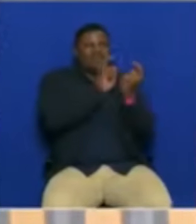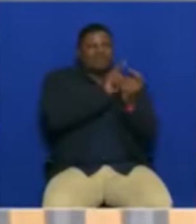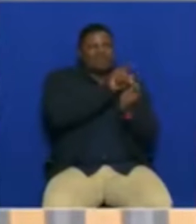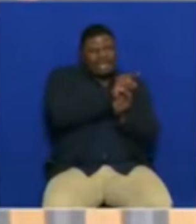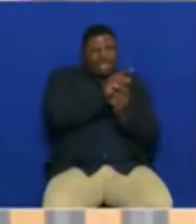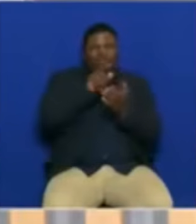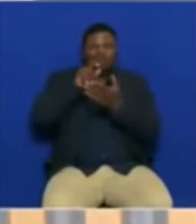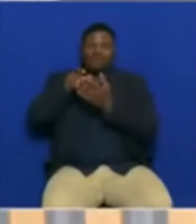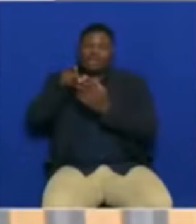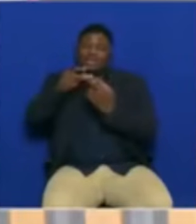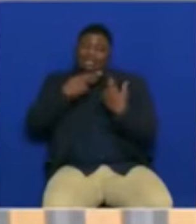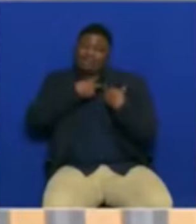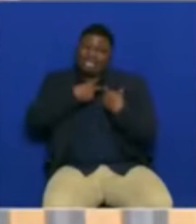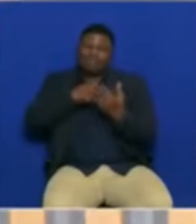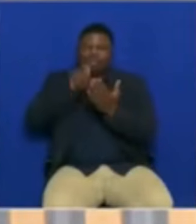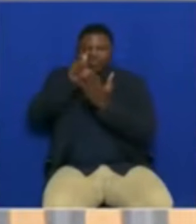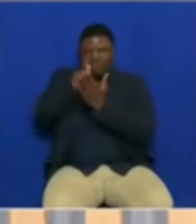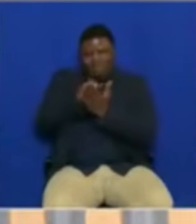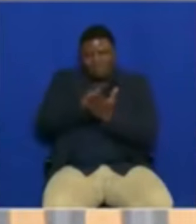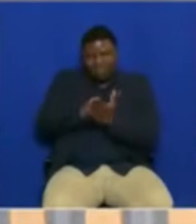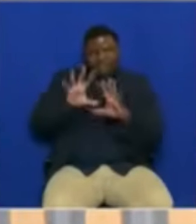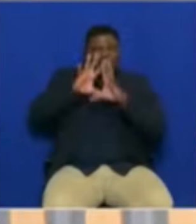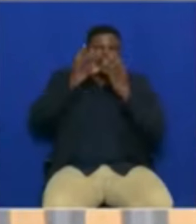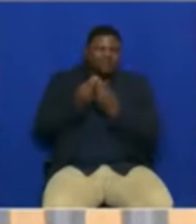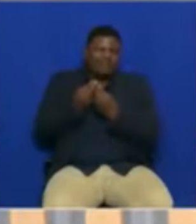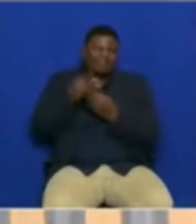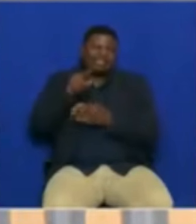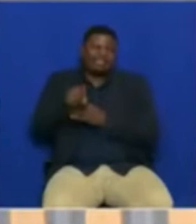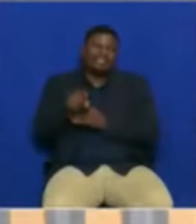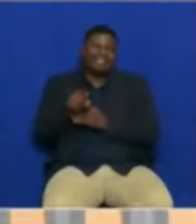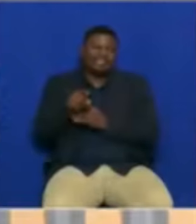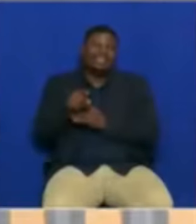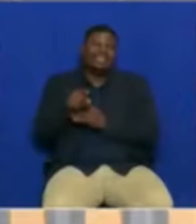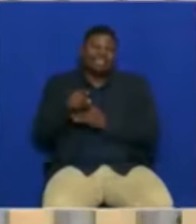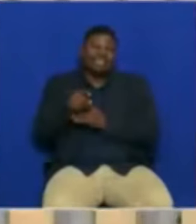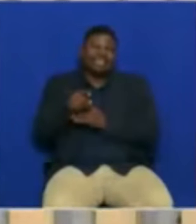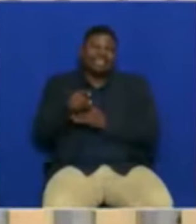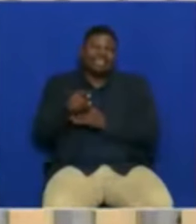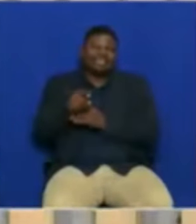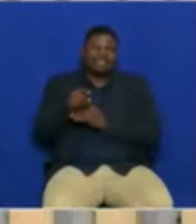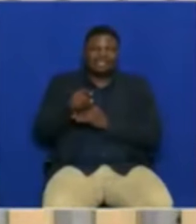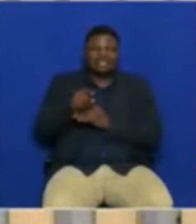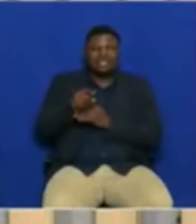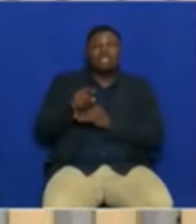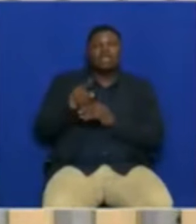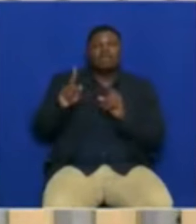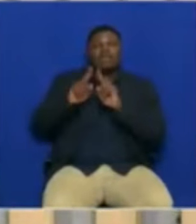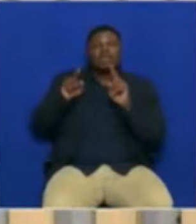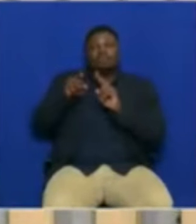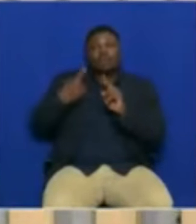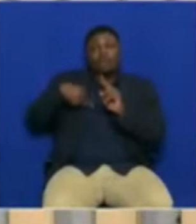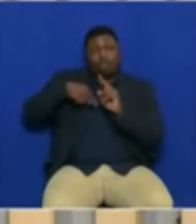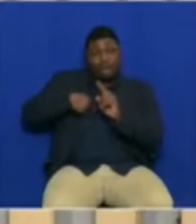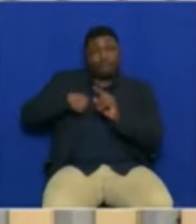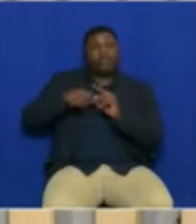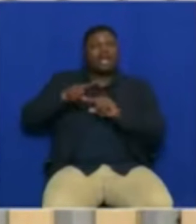rely on other provisions as well of the law? Yes, you're relying on Okay. other precepts of the law, the Criminal Procedure Act,